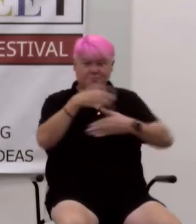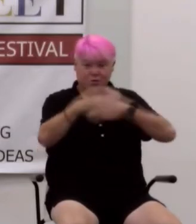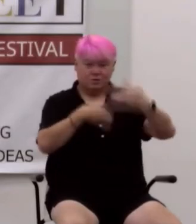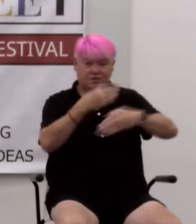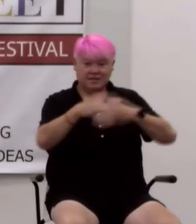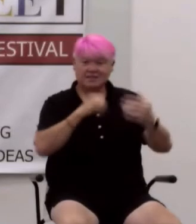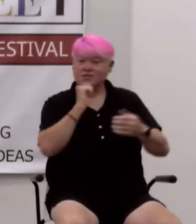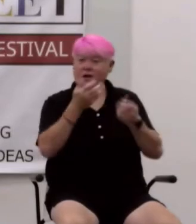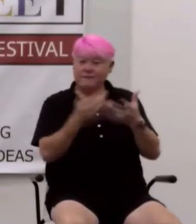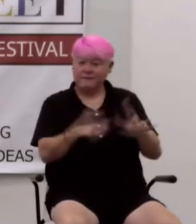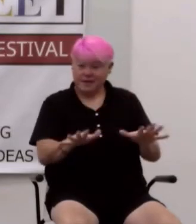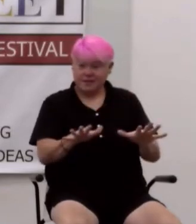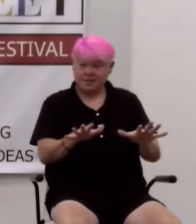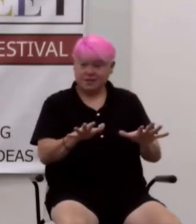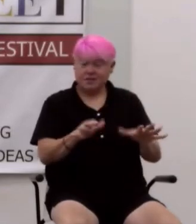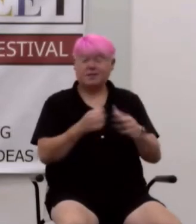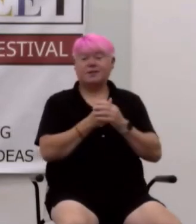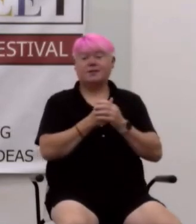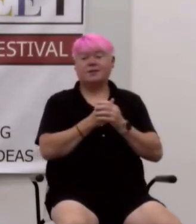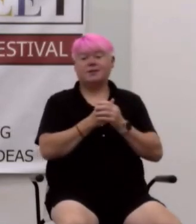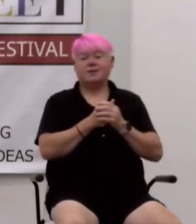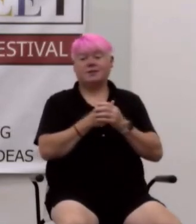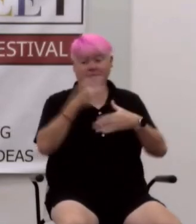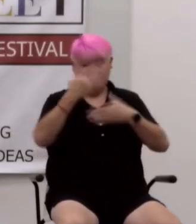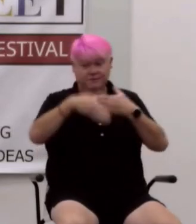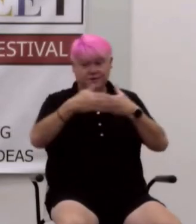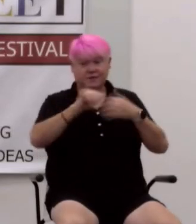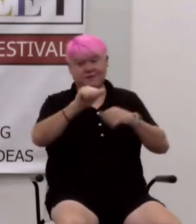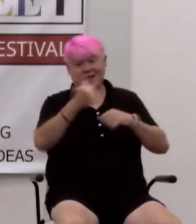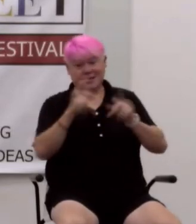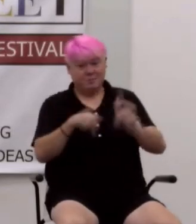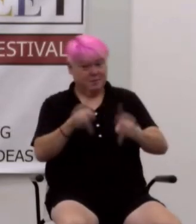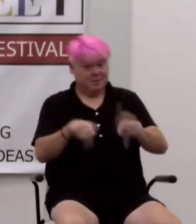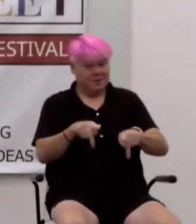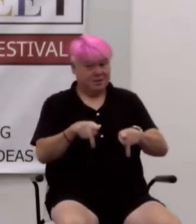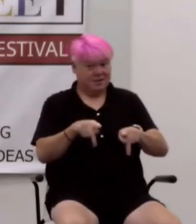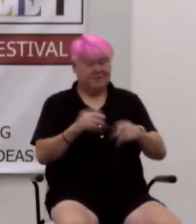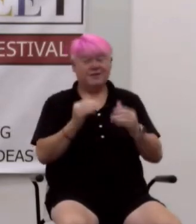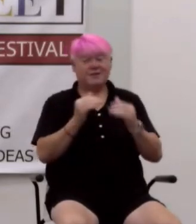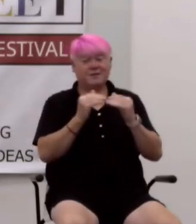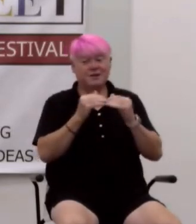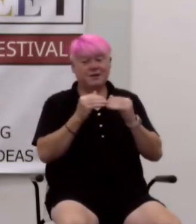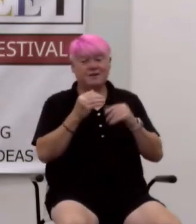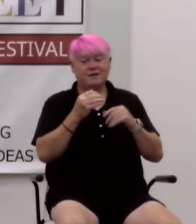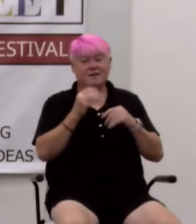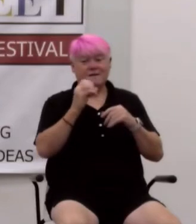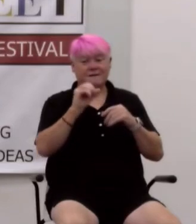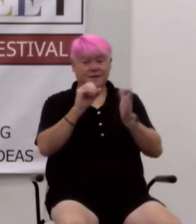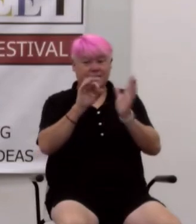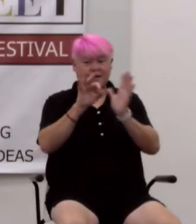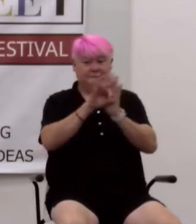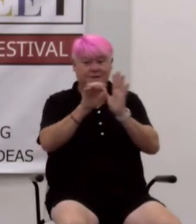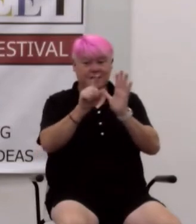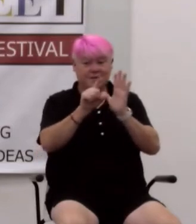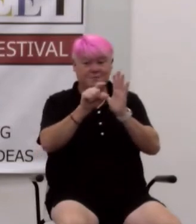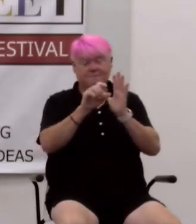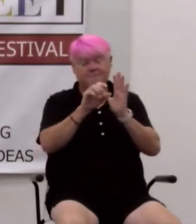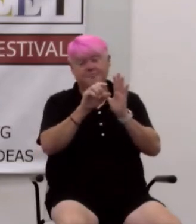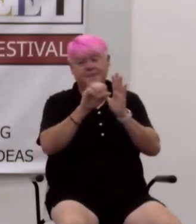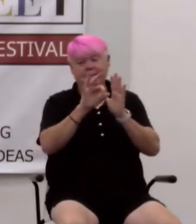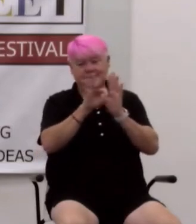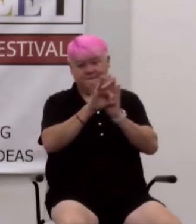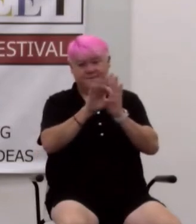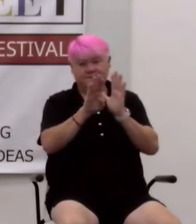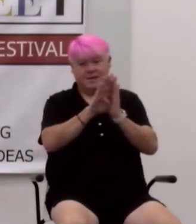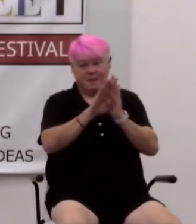and raw, in front of other people. Even if their feedback isn't all that useful to you, the process of handing it